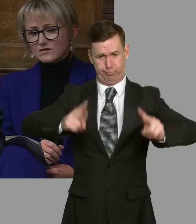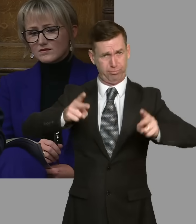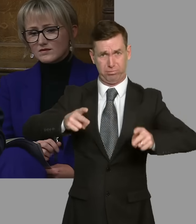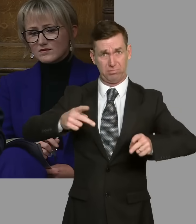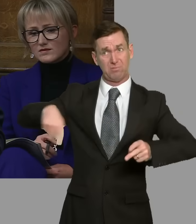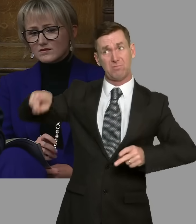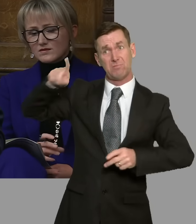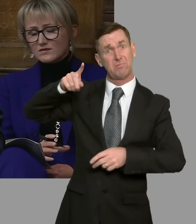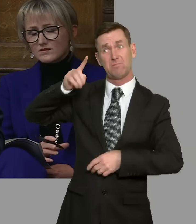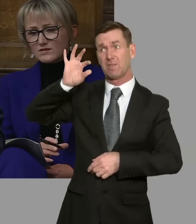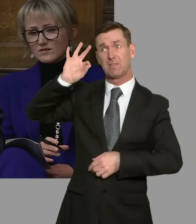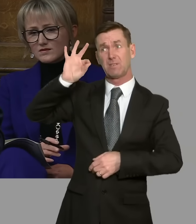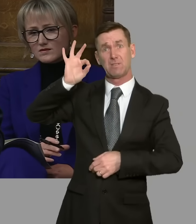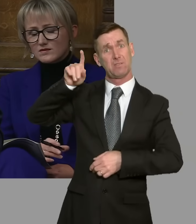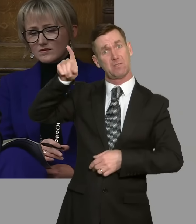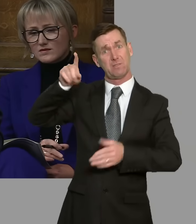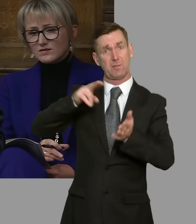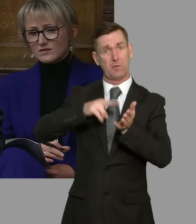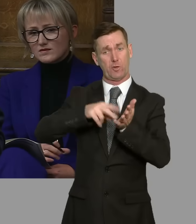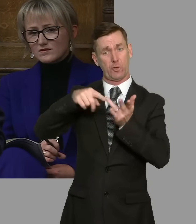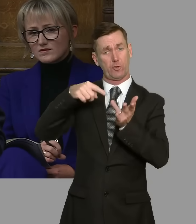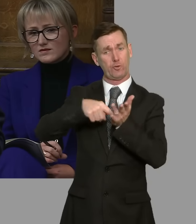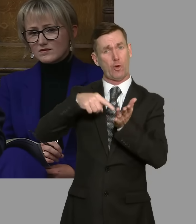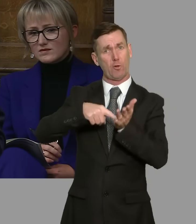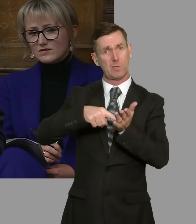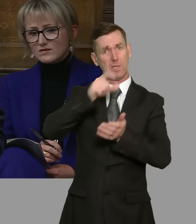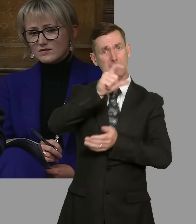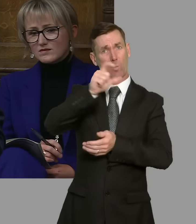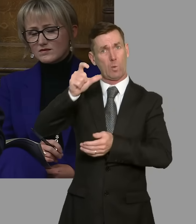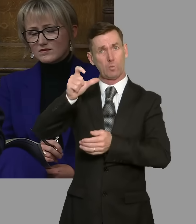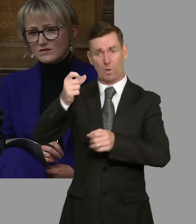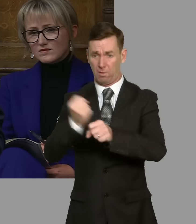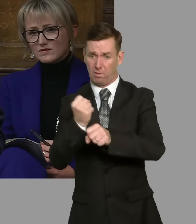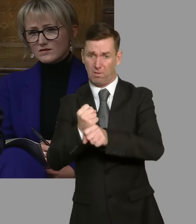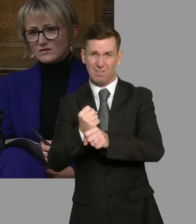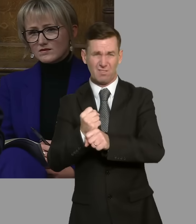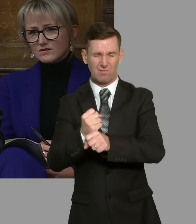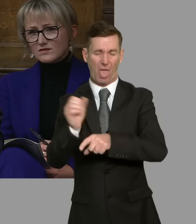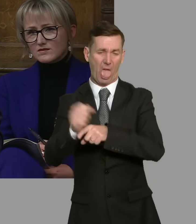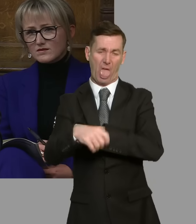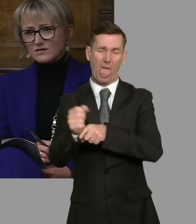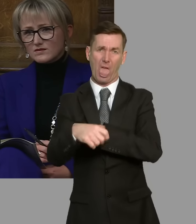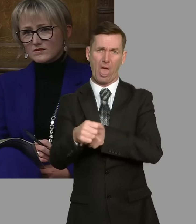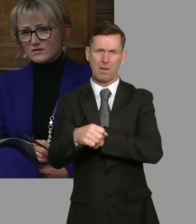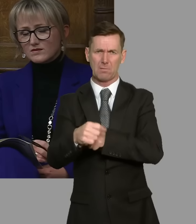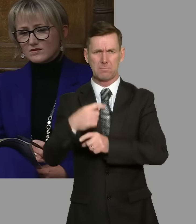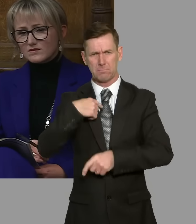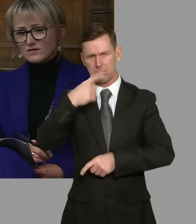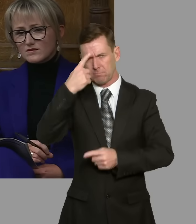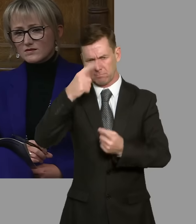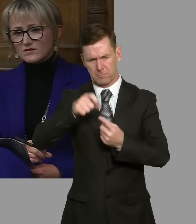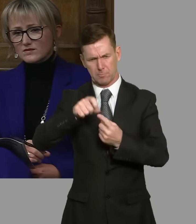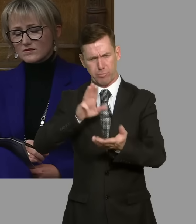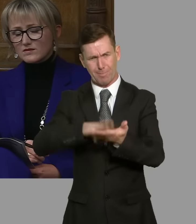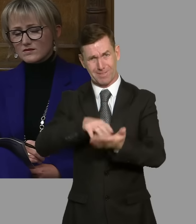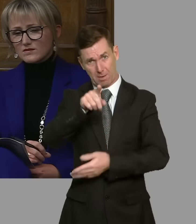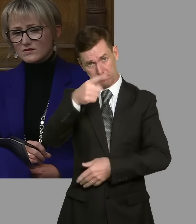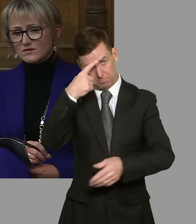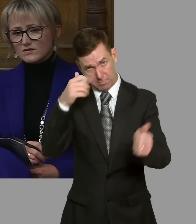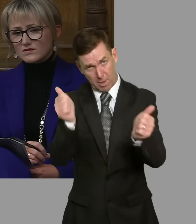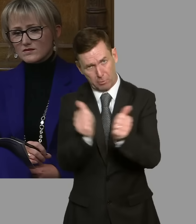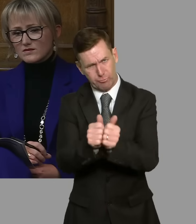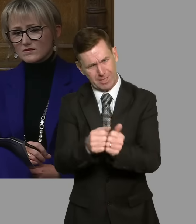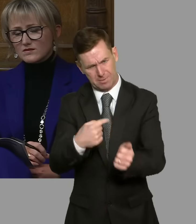to repair our roads? And will he meet with Beryl's family so that we can work together to ensure that no